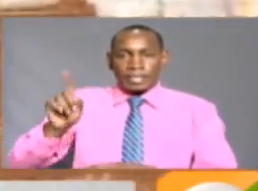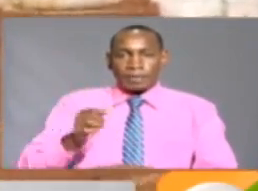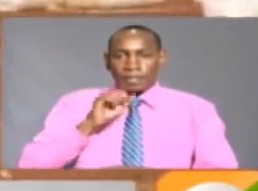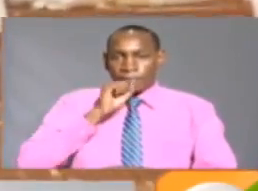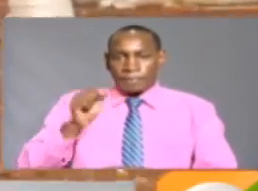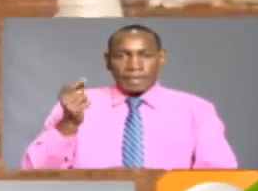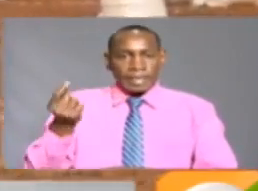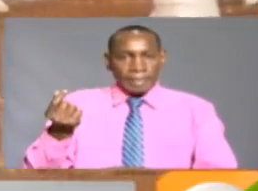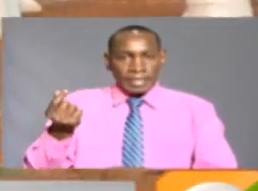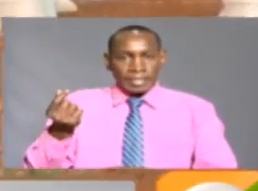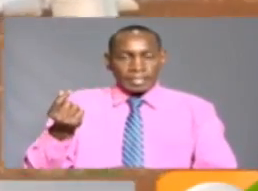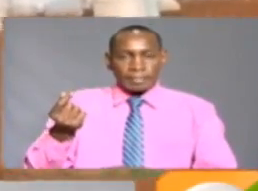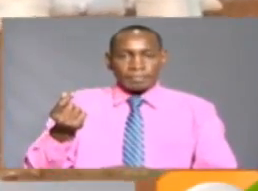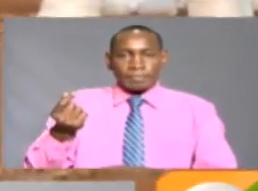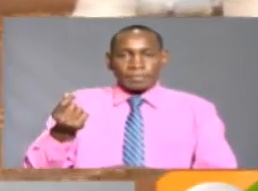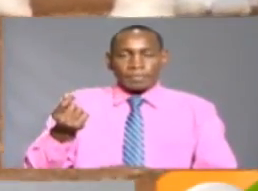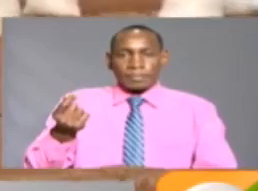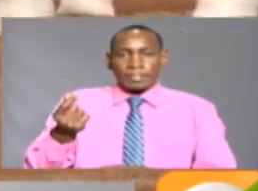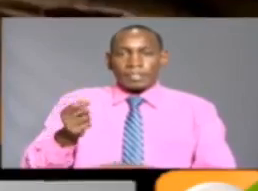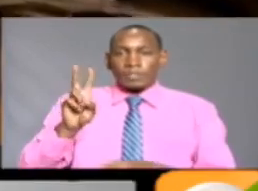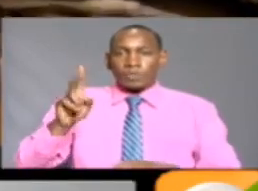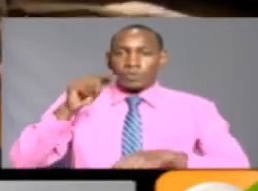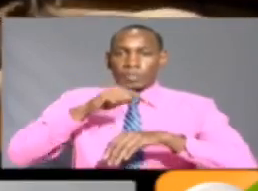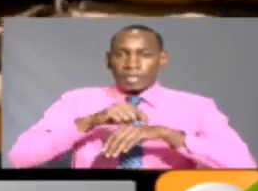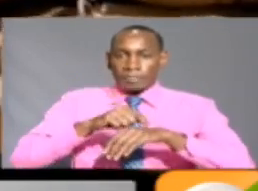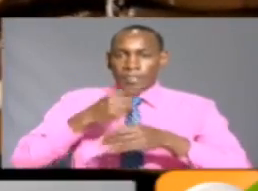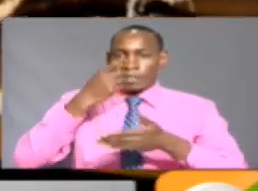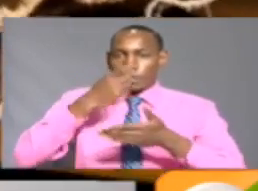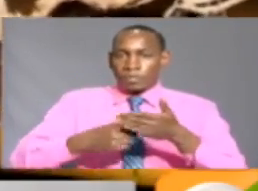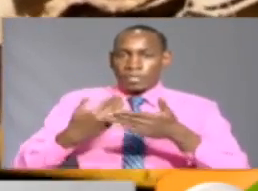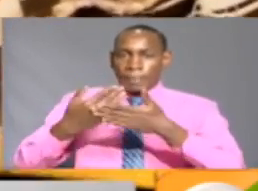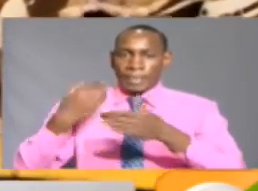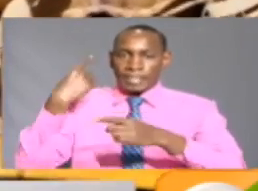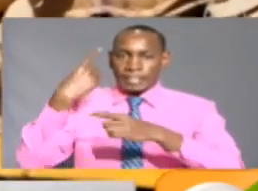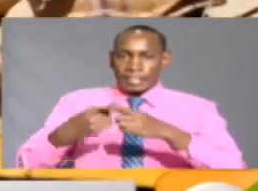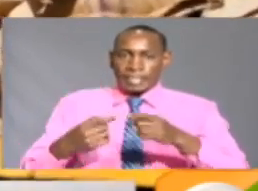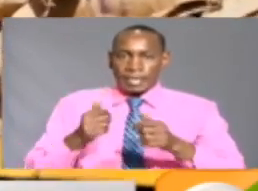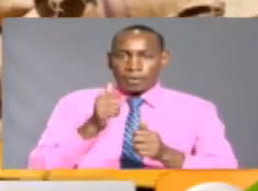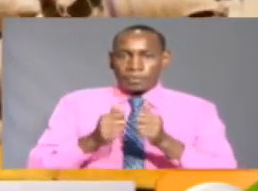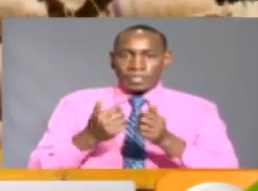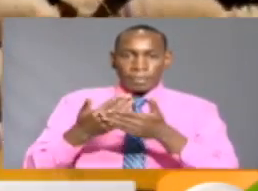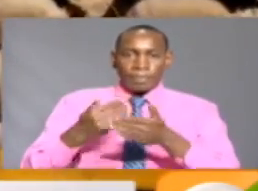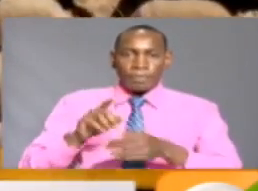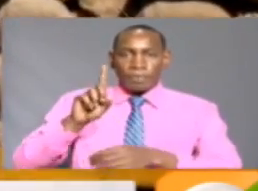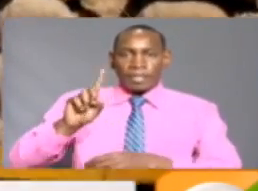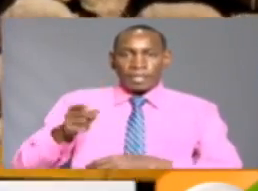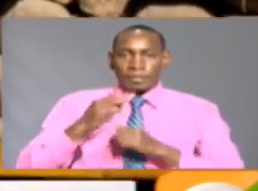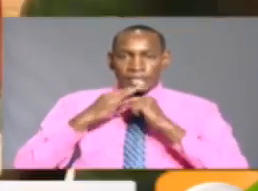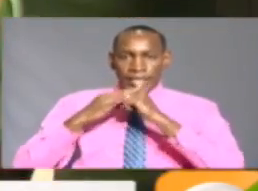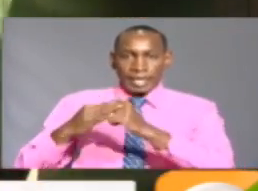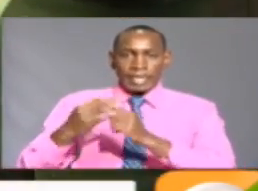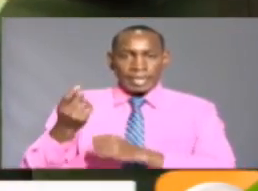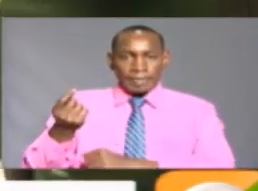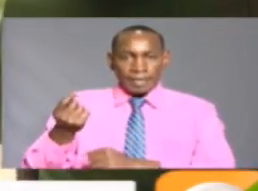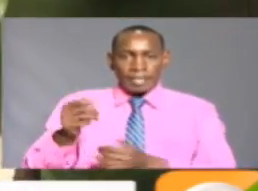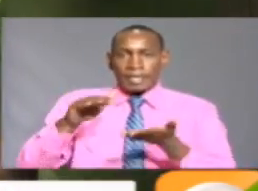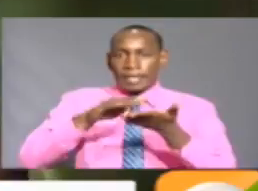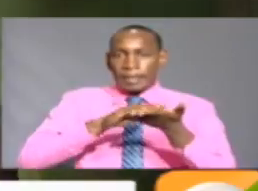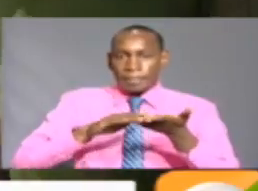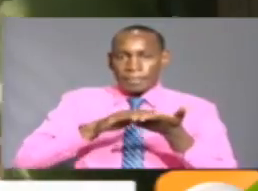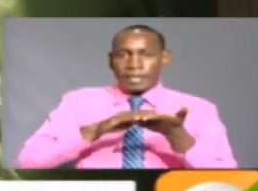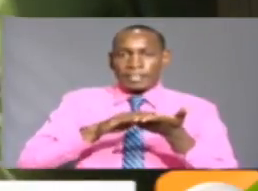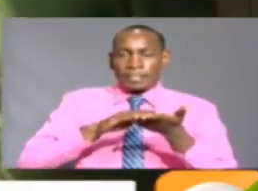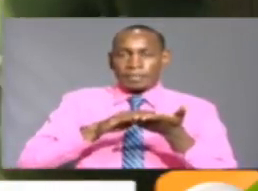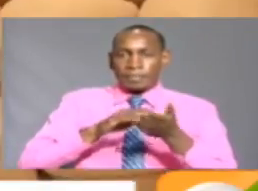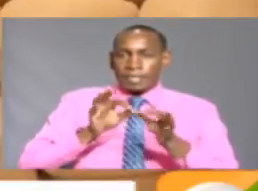3,500 shillings. This being almost twice the amount in the last season, which stood at 1,800 shillings. Based on Dennis